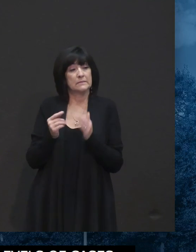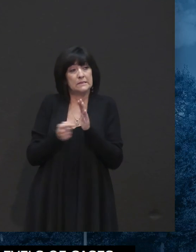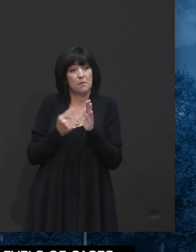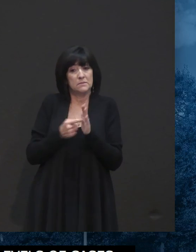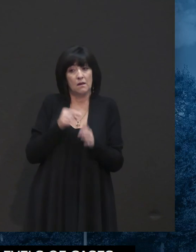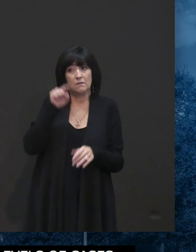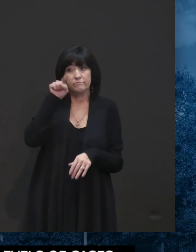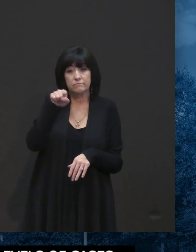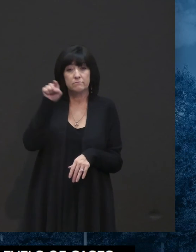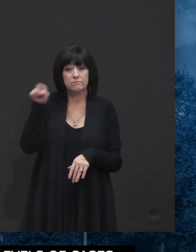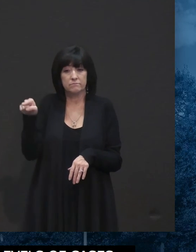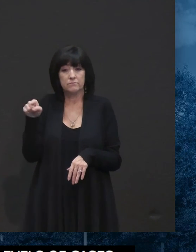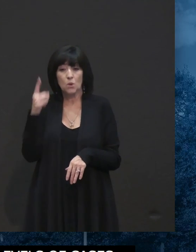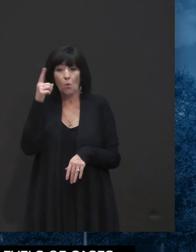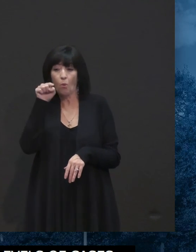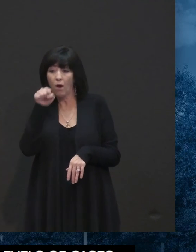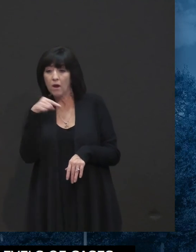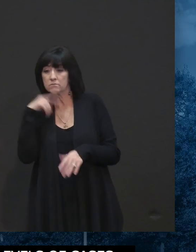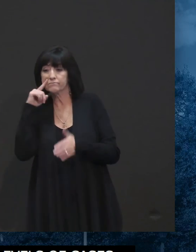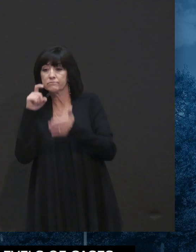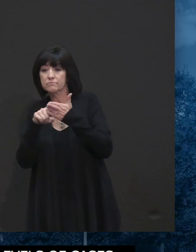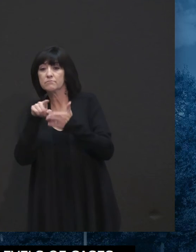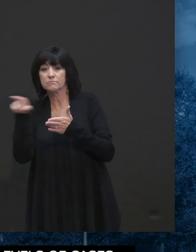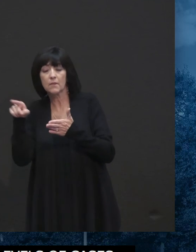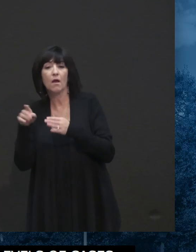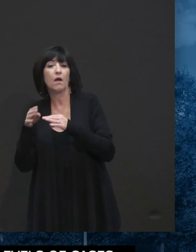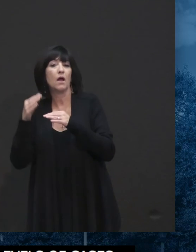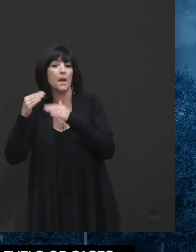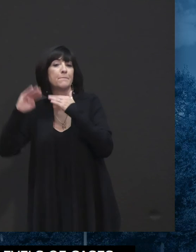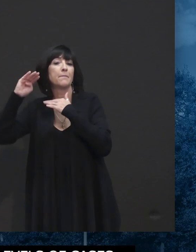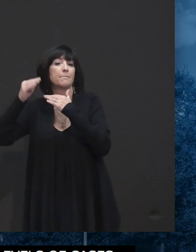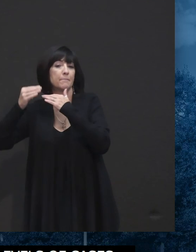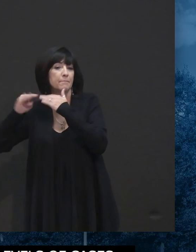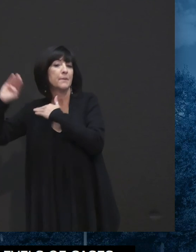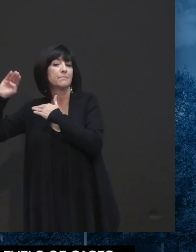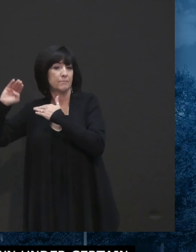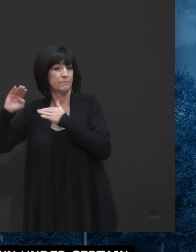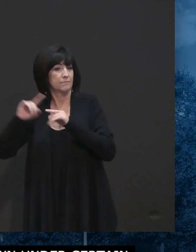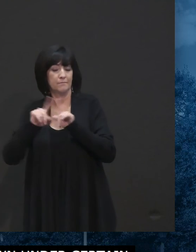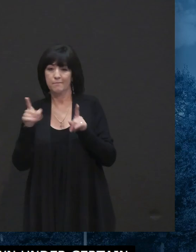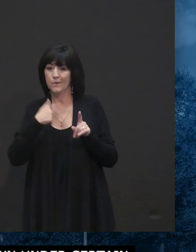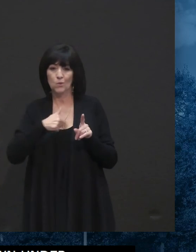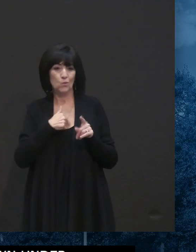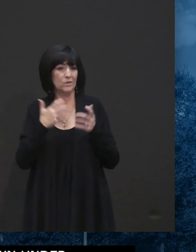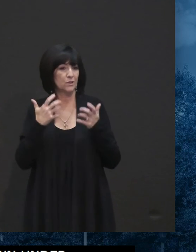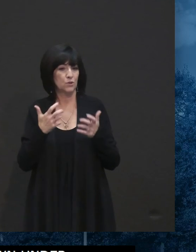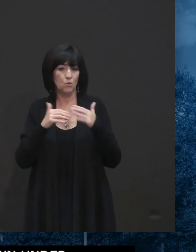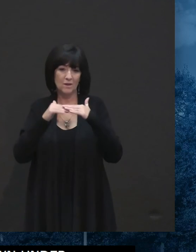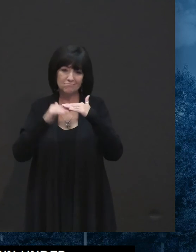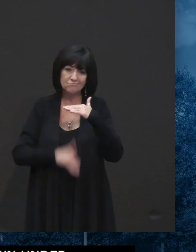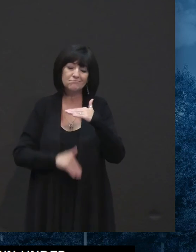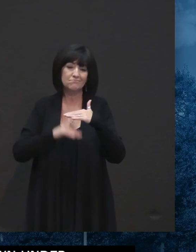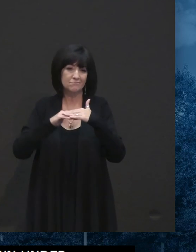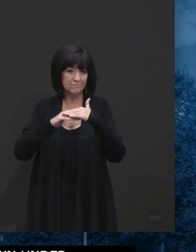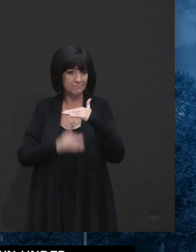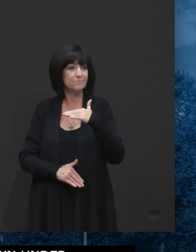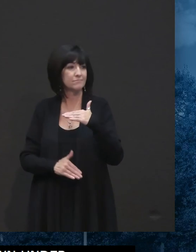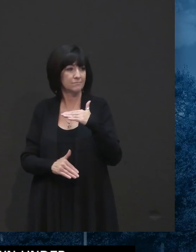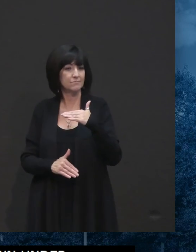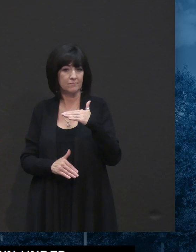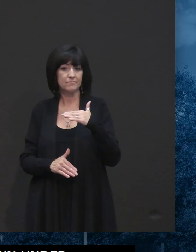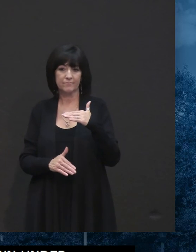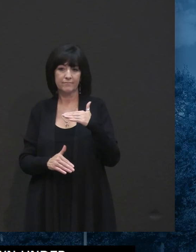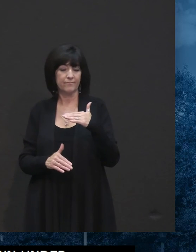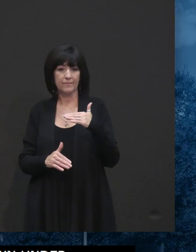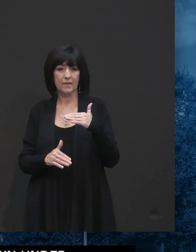push it down certainly under 100 per day, and we won't get to where we want to be until